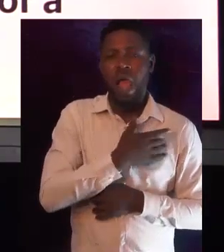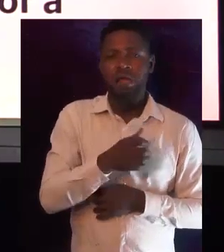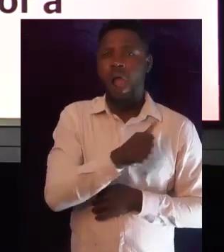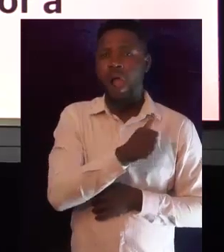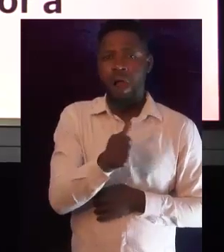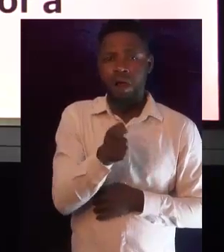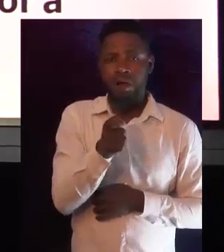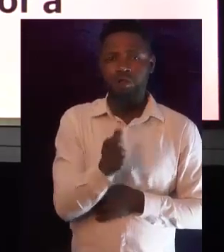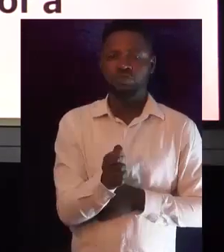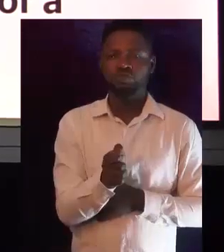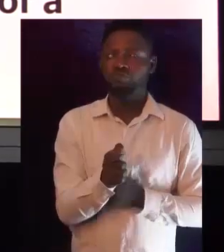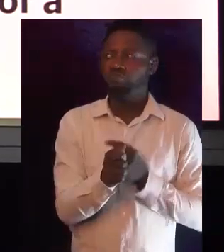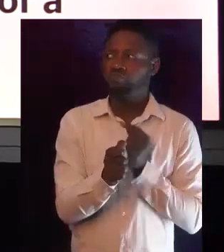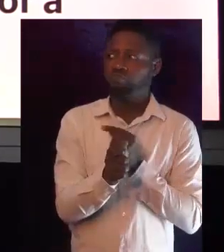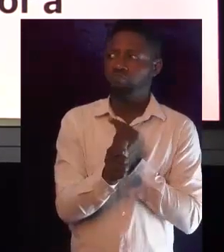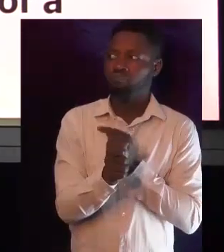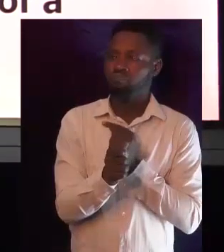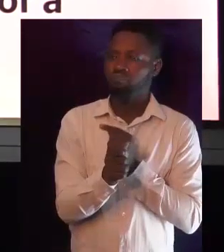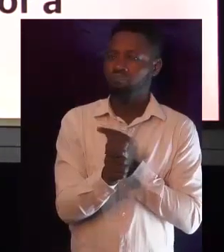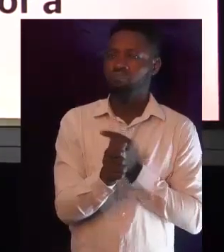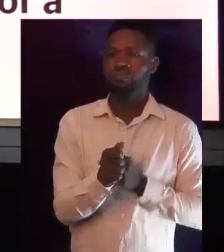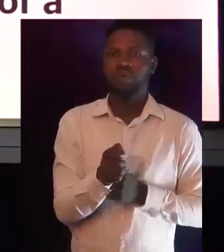Little and a little.